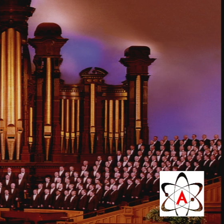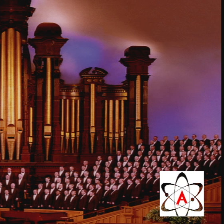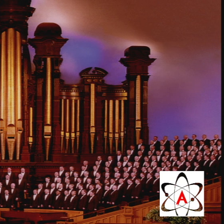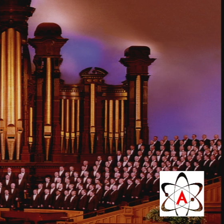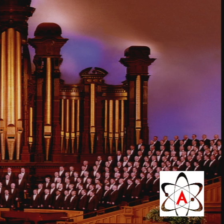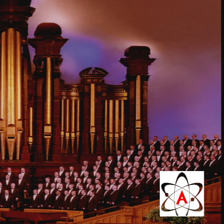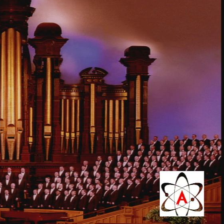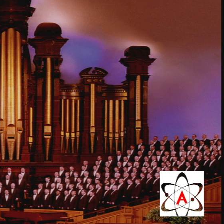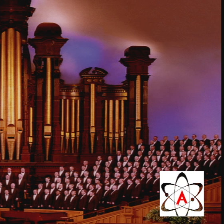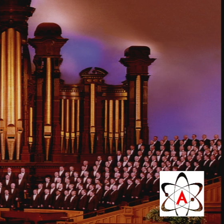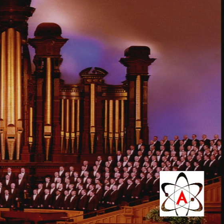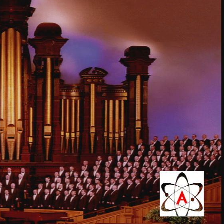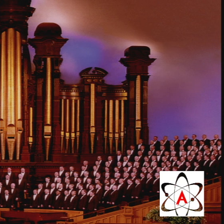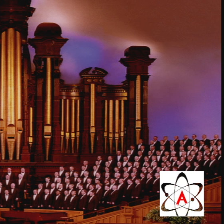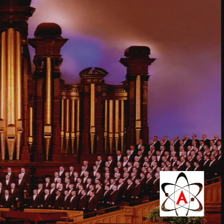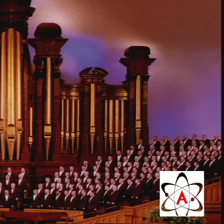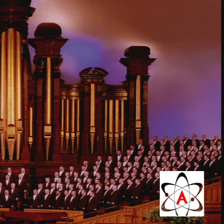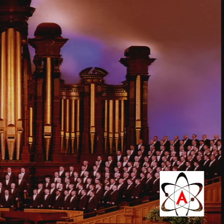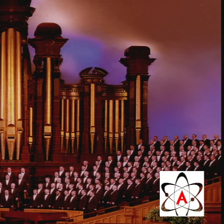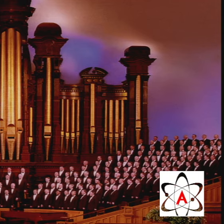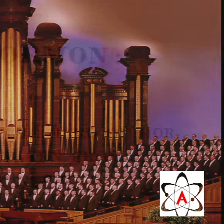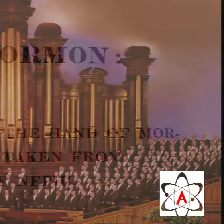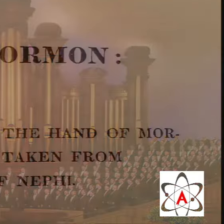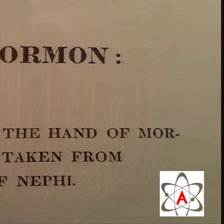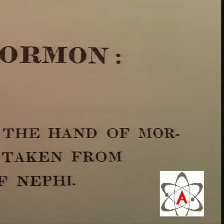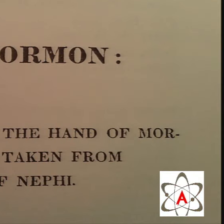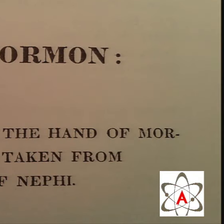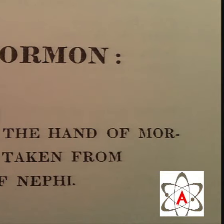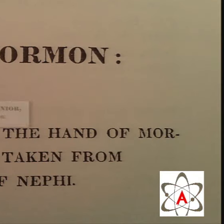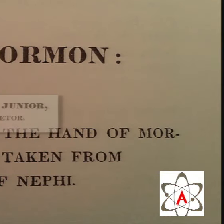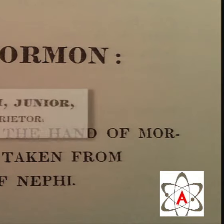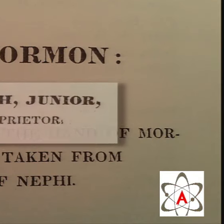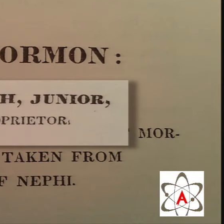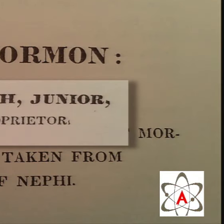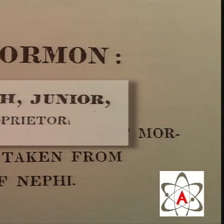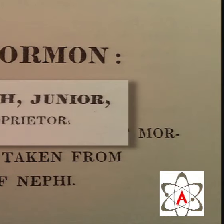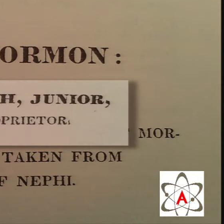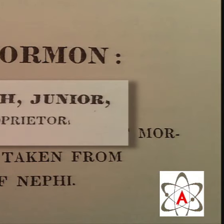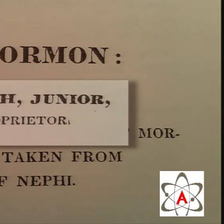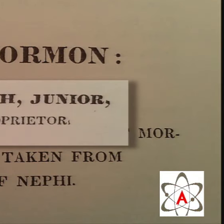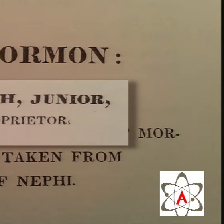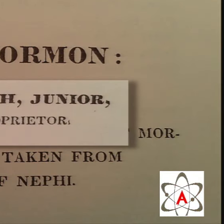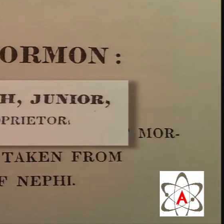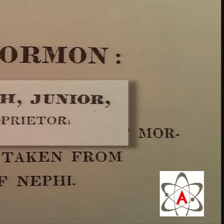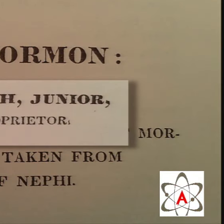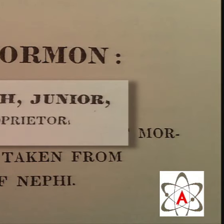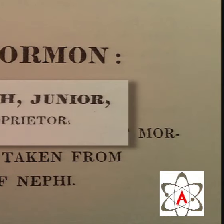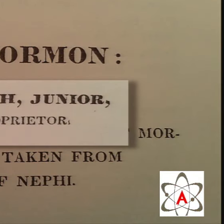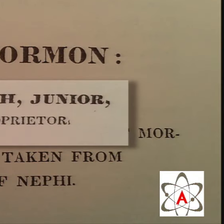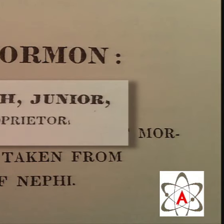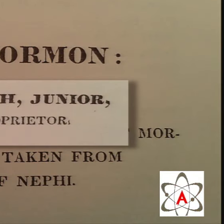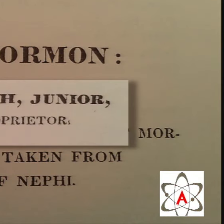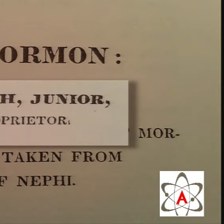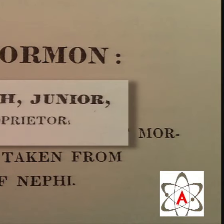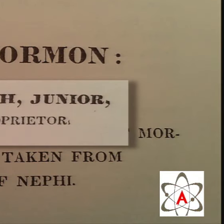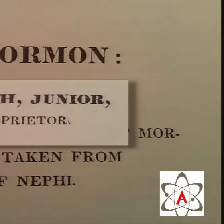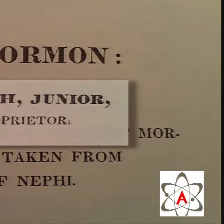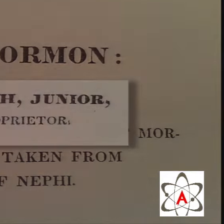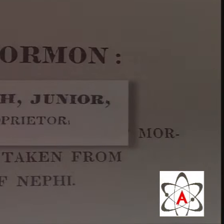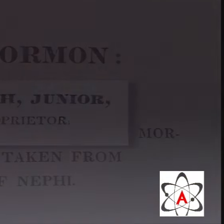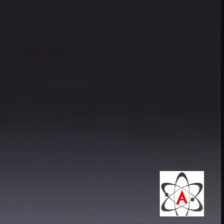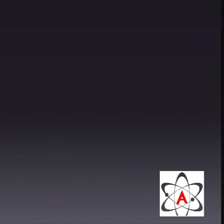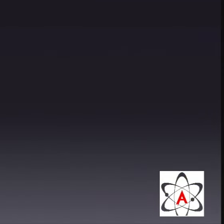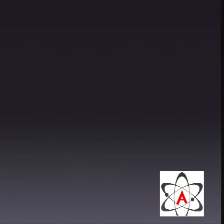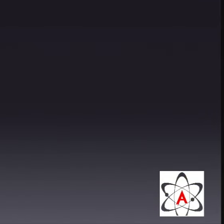draw identity and meaning from a church that so little resembles the one Joseph Smith inaugurated in